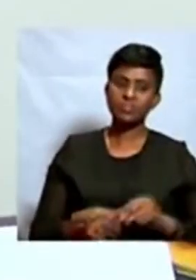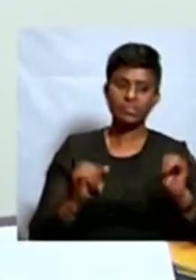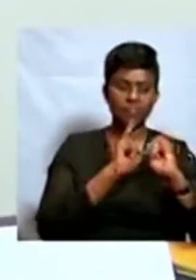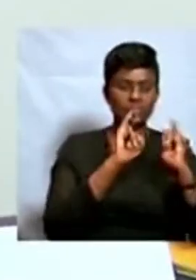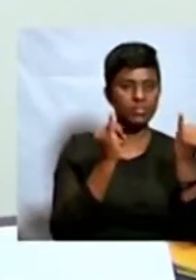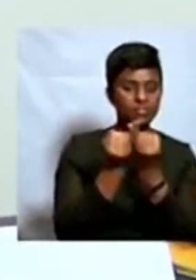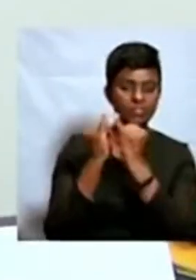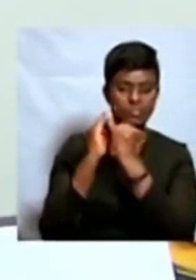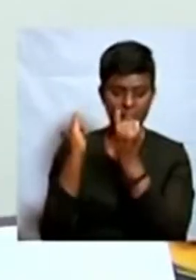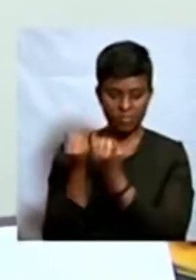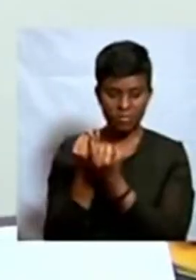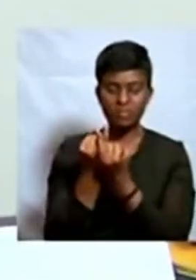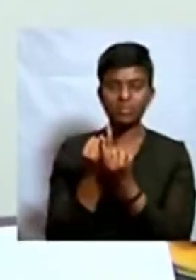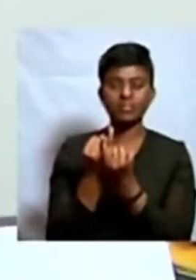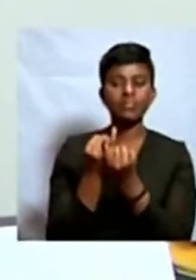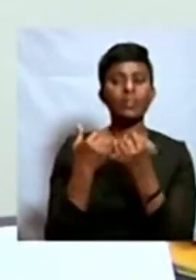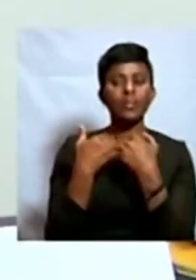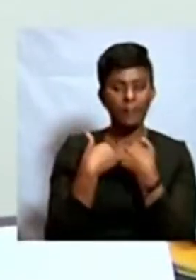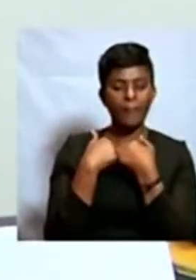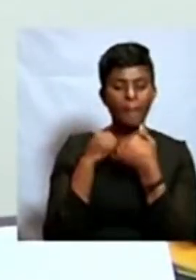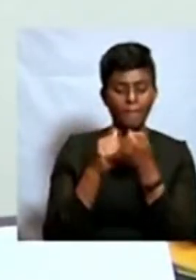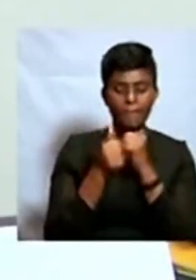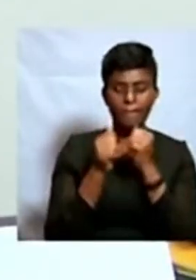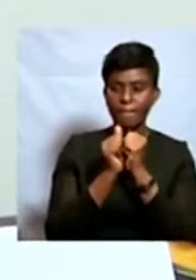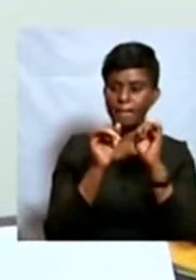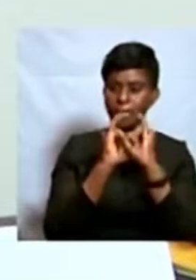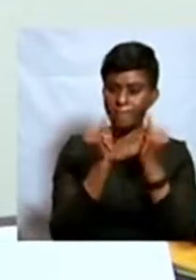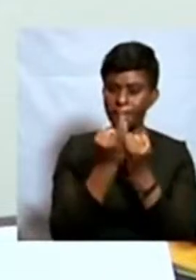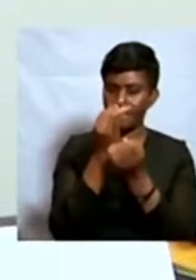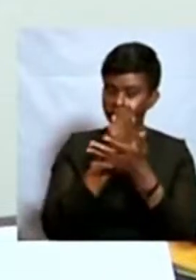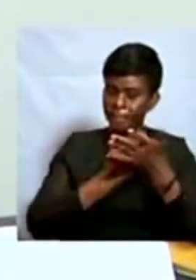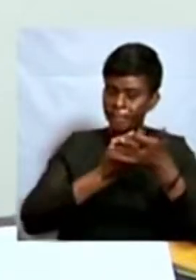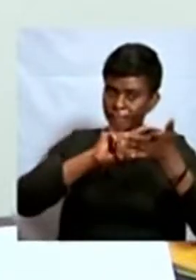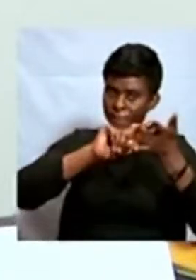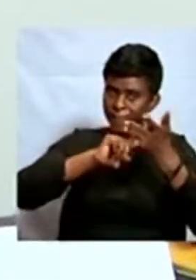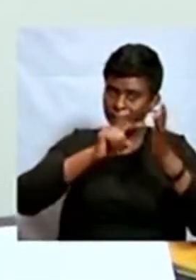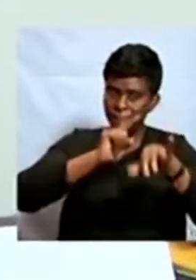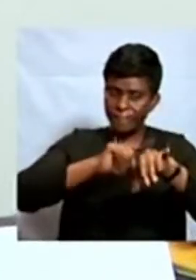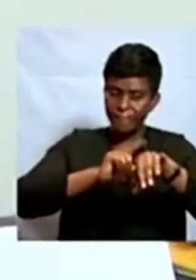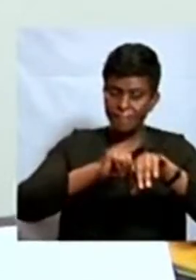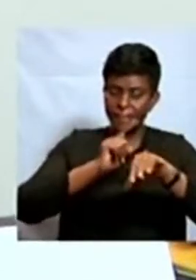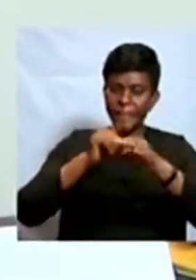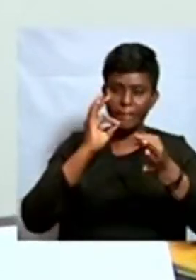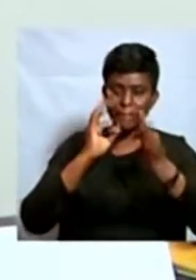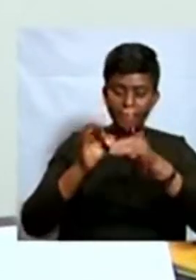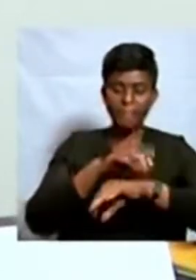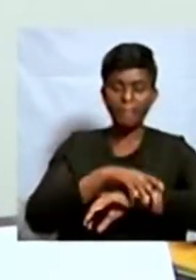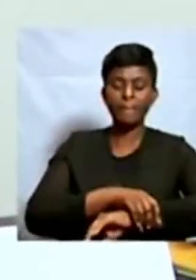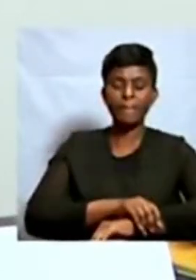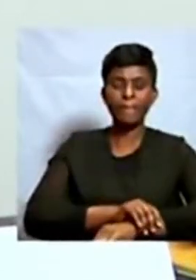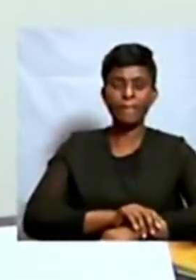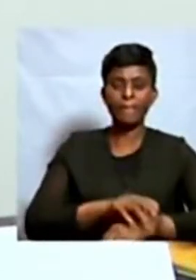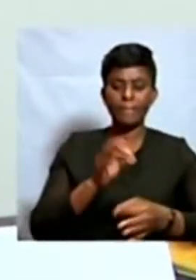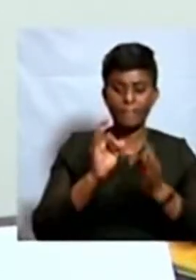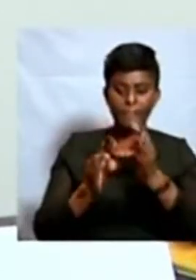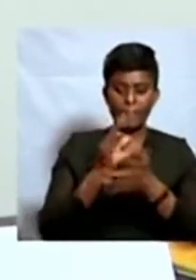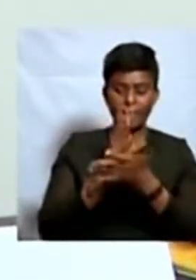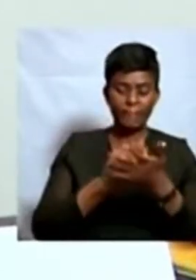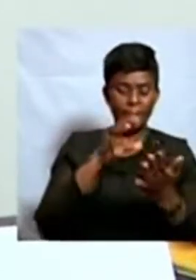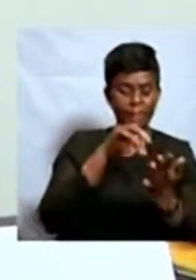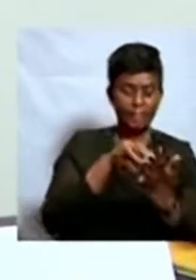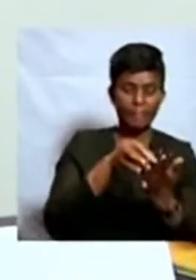institutional independence, because at some point, if certain